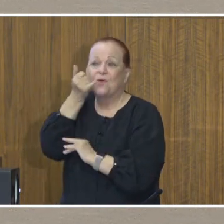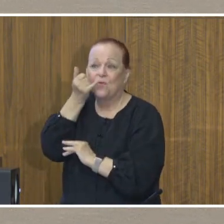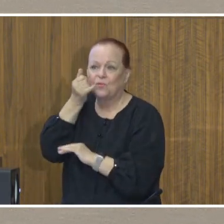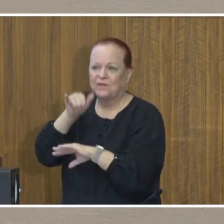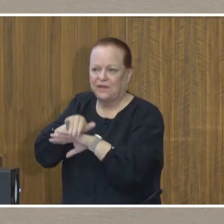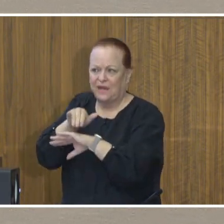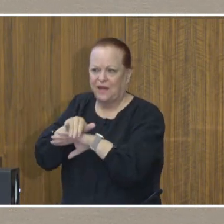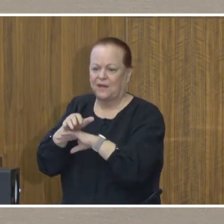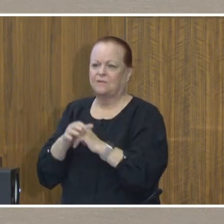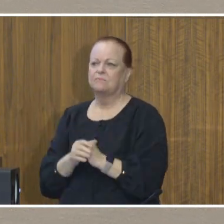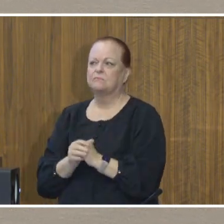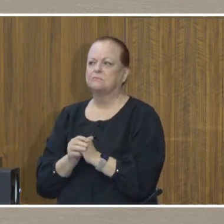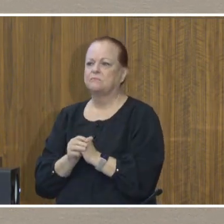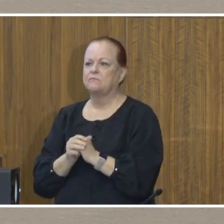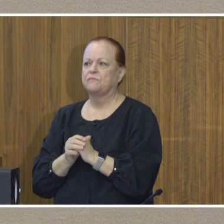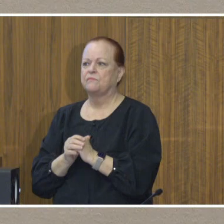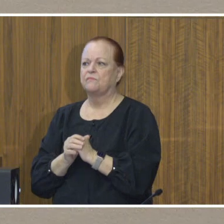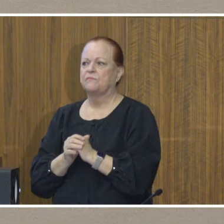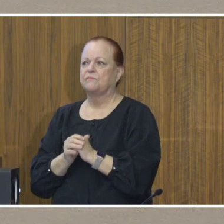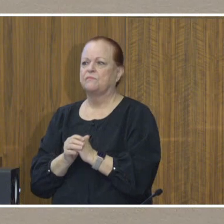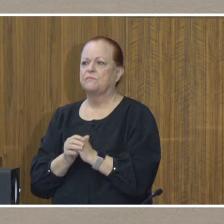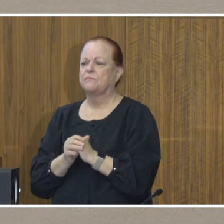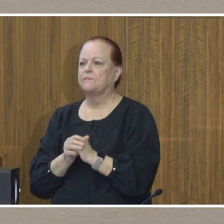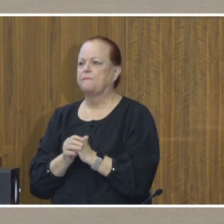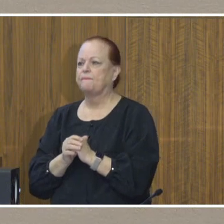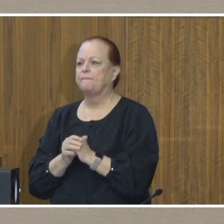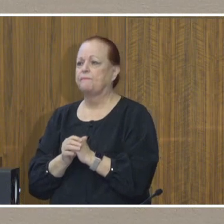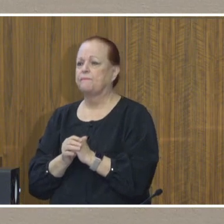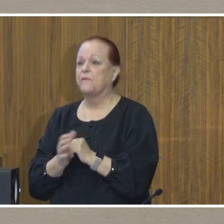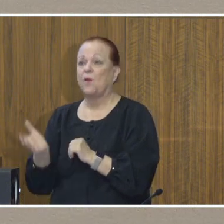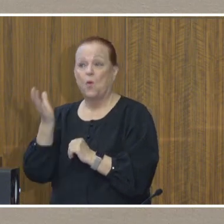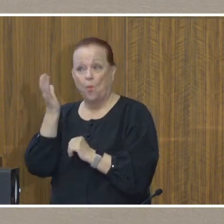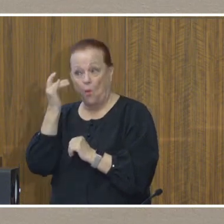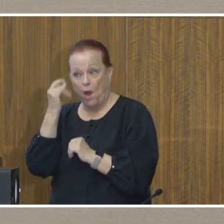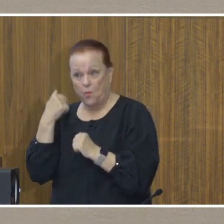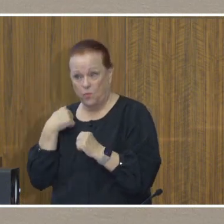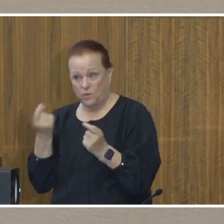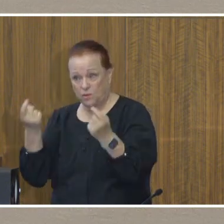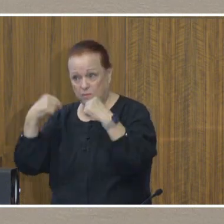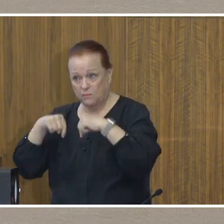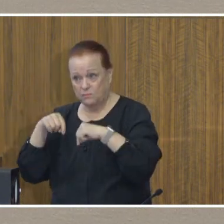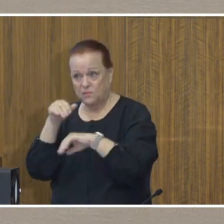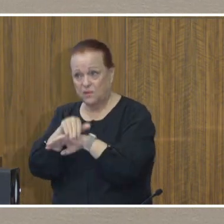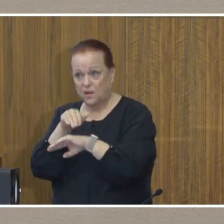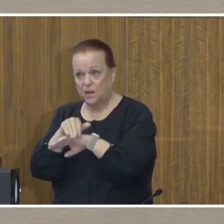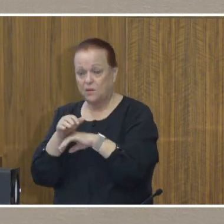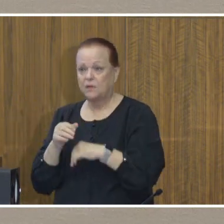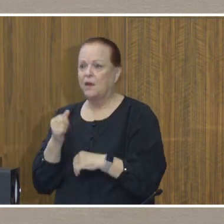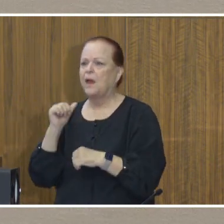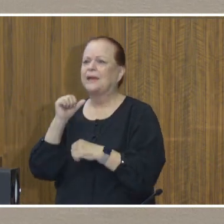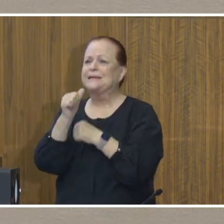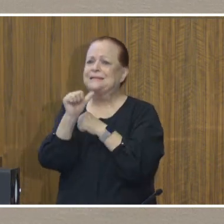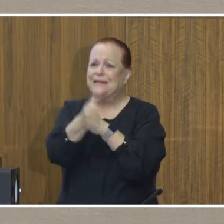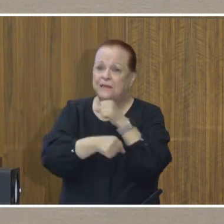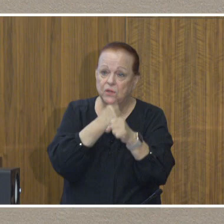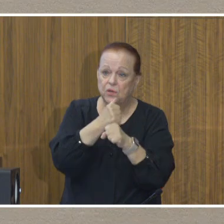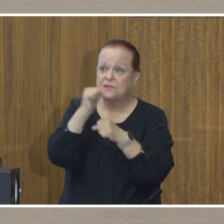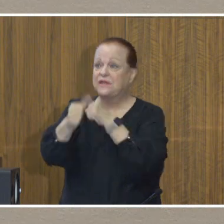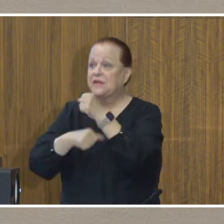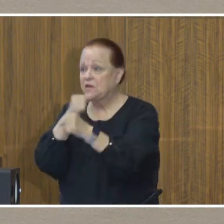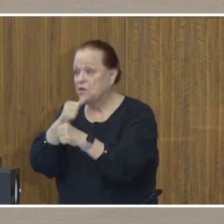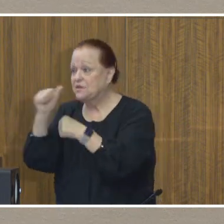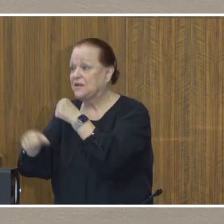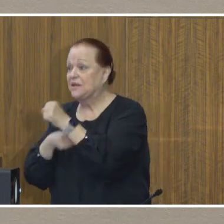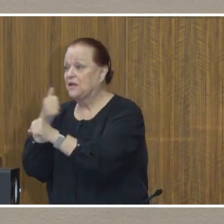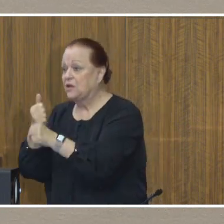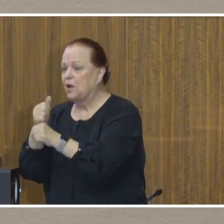nice feature that we have. A little background as to why we're here tonight. Every 10 years, local governments are required